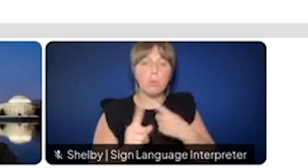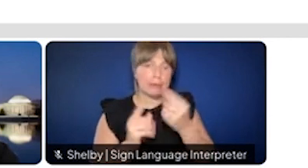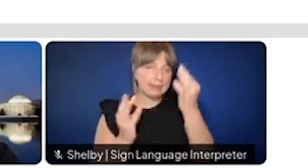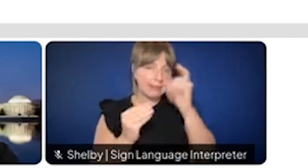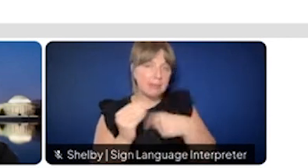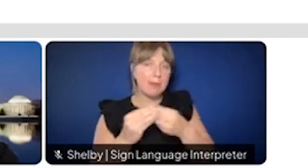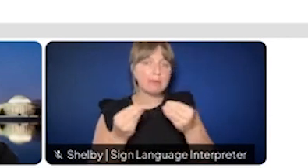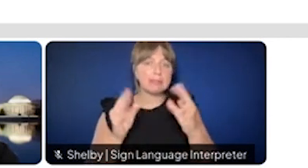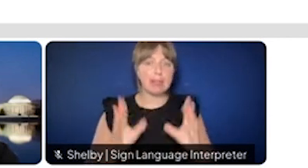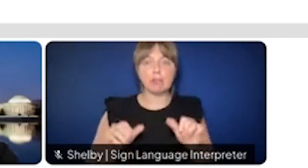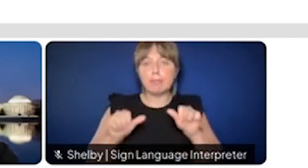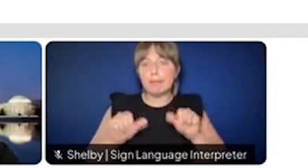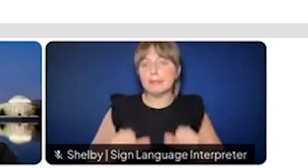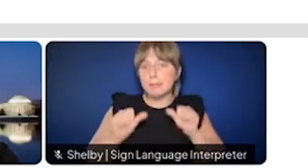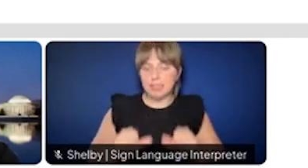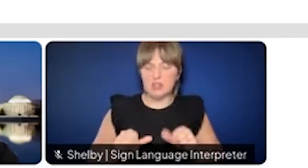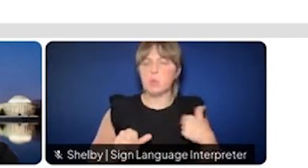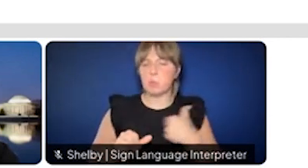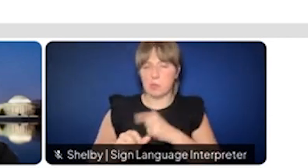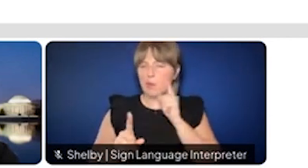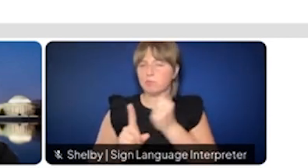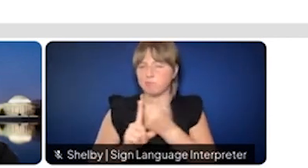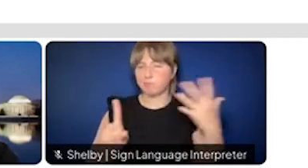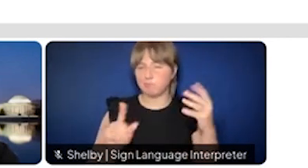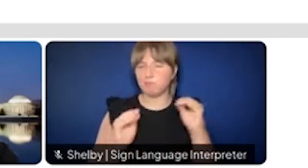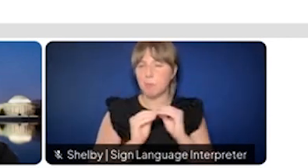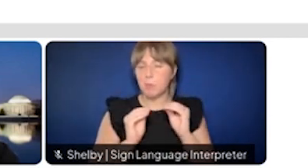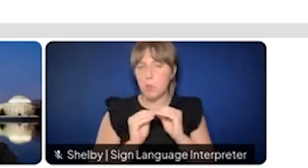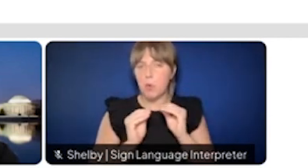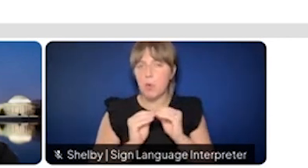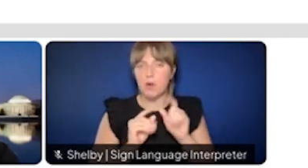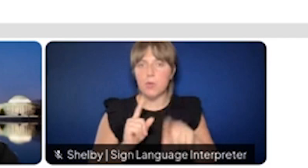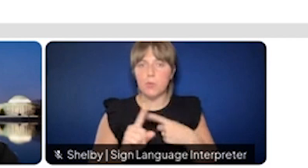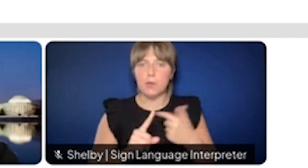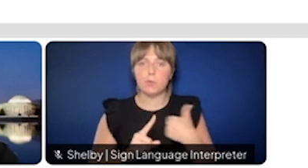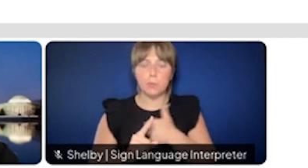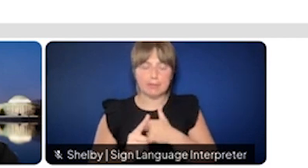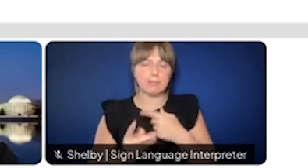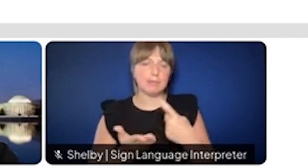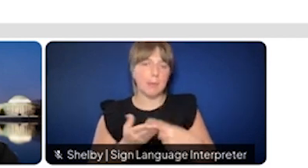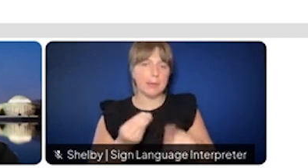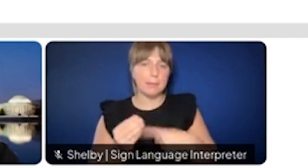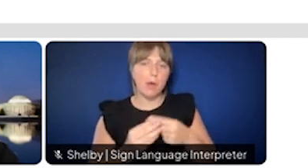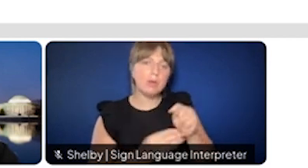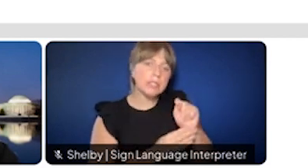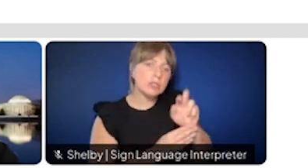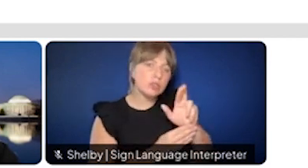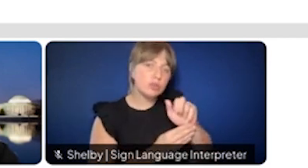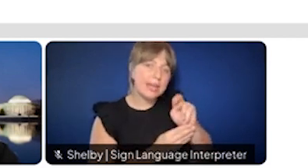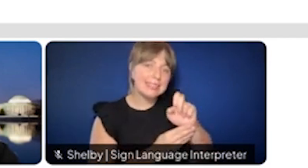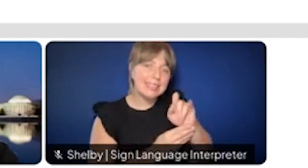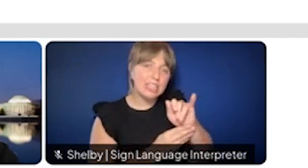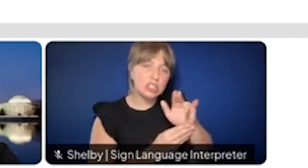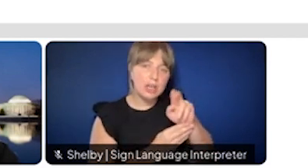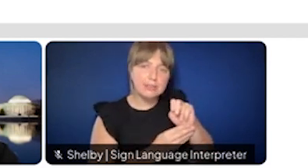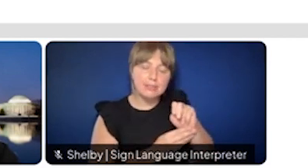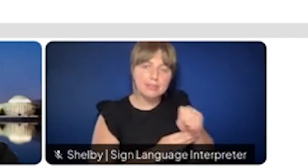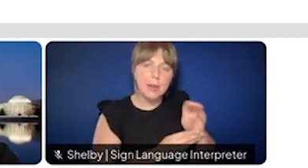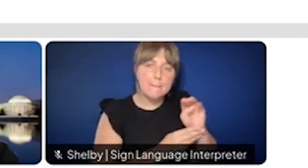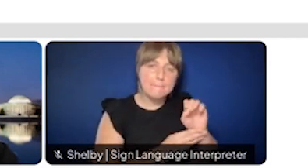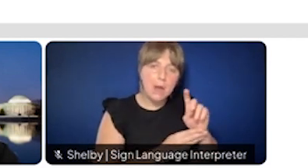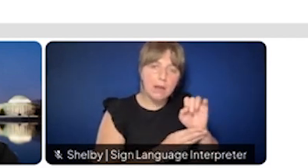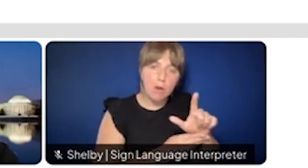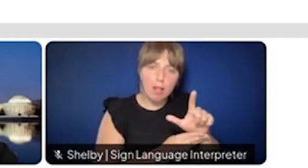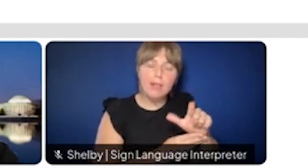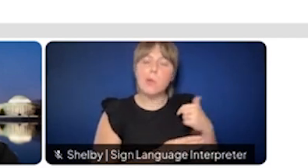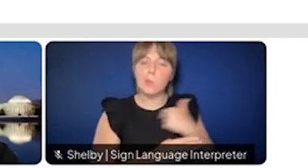that we'll dive into in a bit more detail when we cover transaction modeling. But at a high level, a company will determine which share